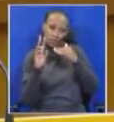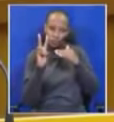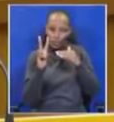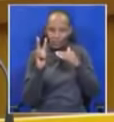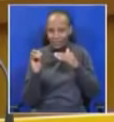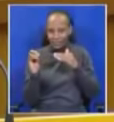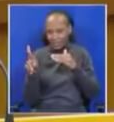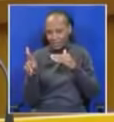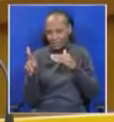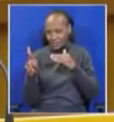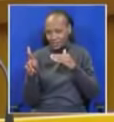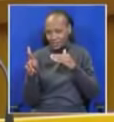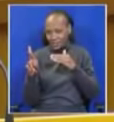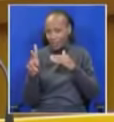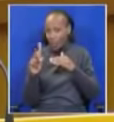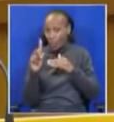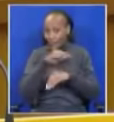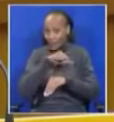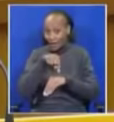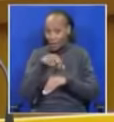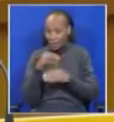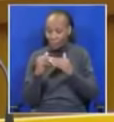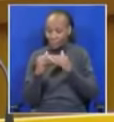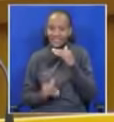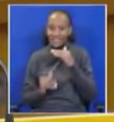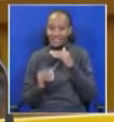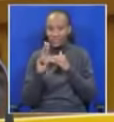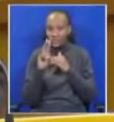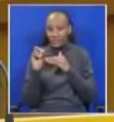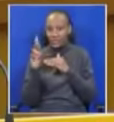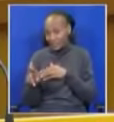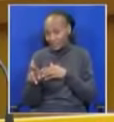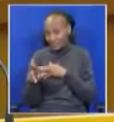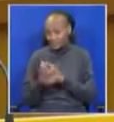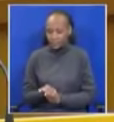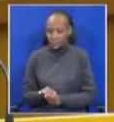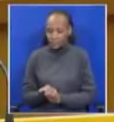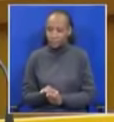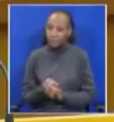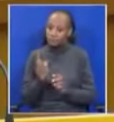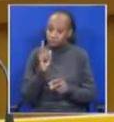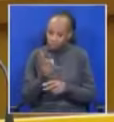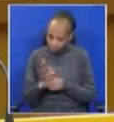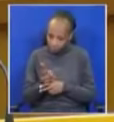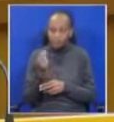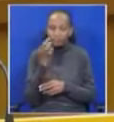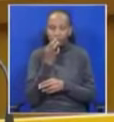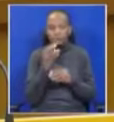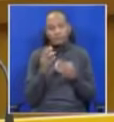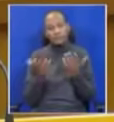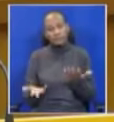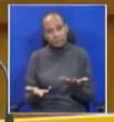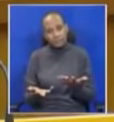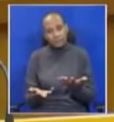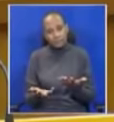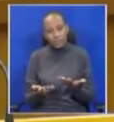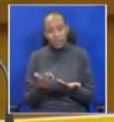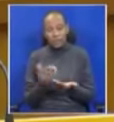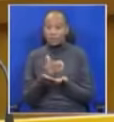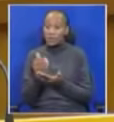hour. And they also said there are people in our country who earn, who